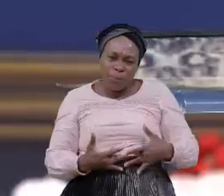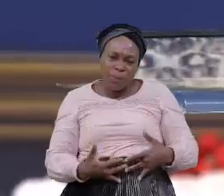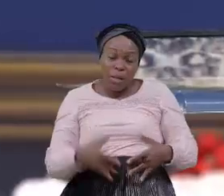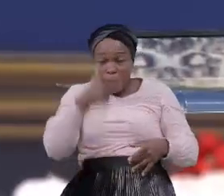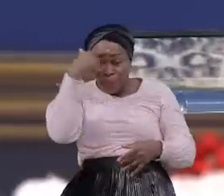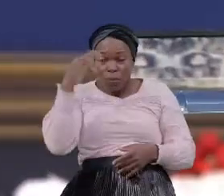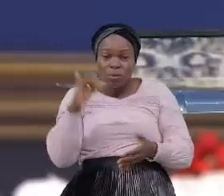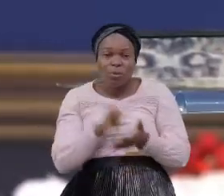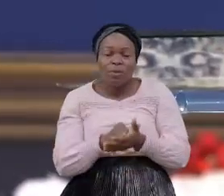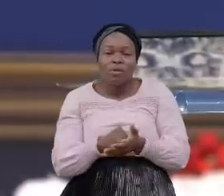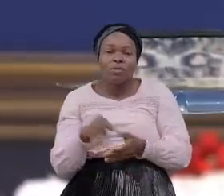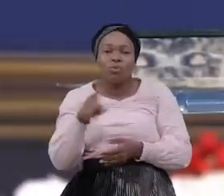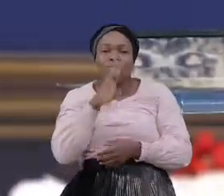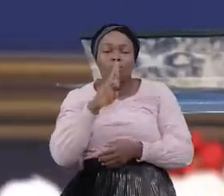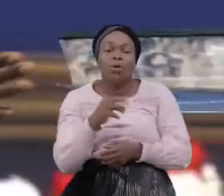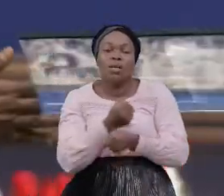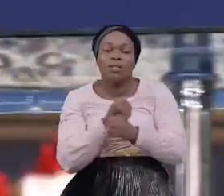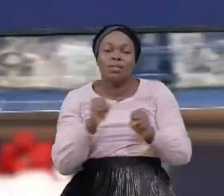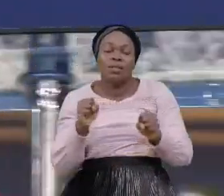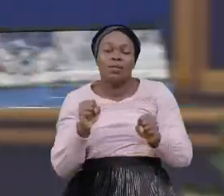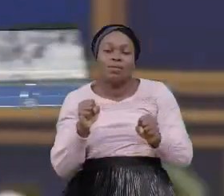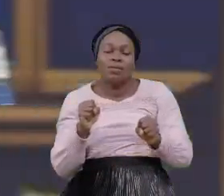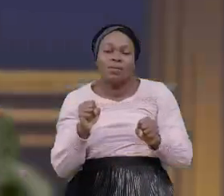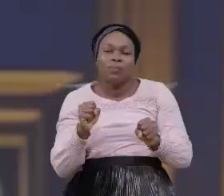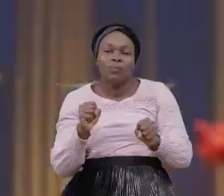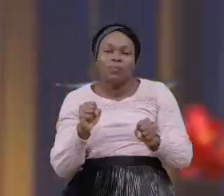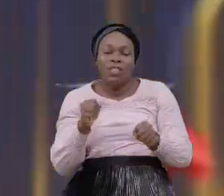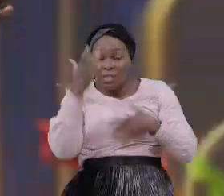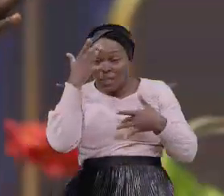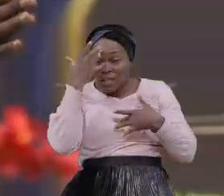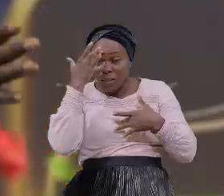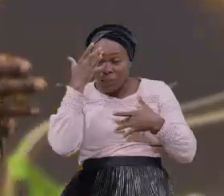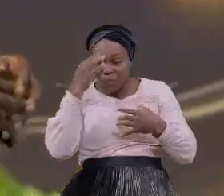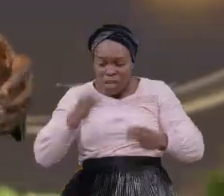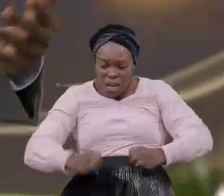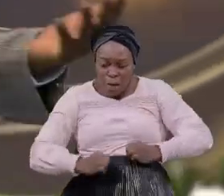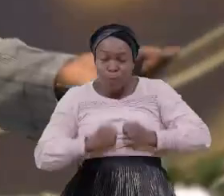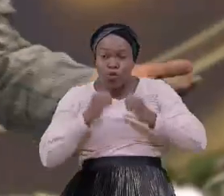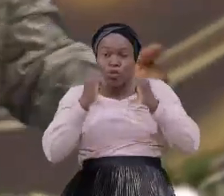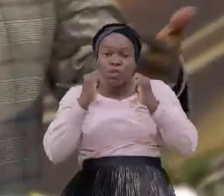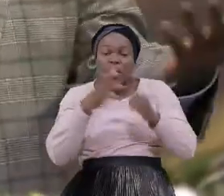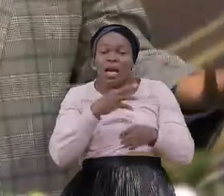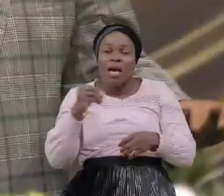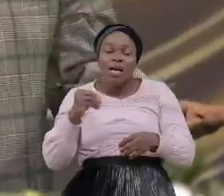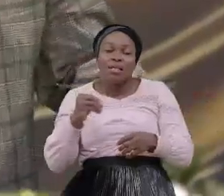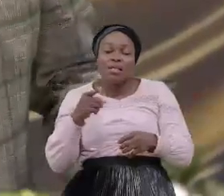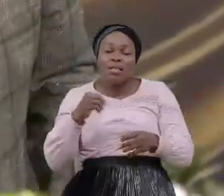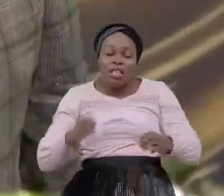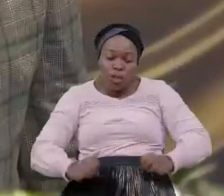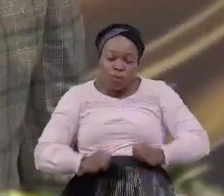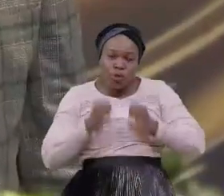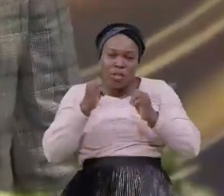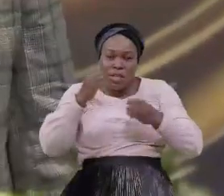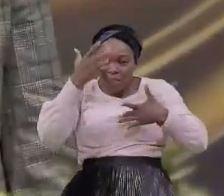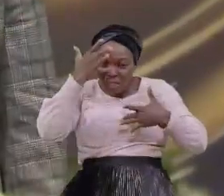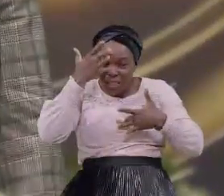sick emotionally. And the emotional kind of disease affects your physical body. You